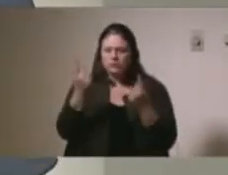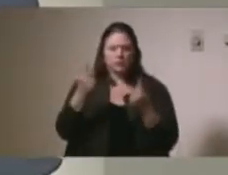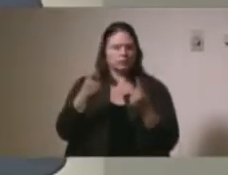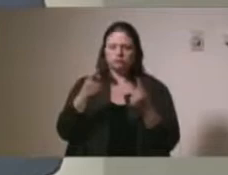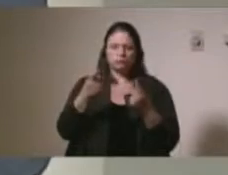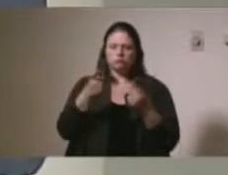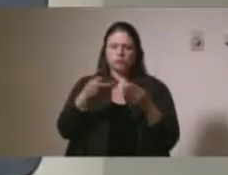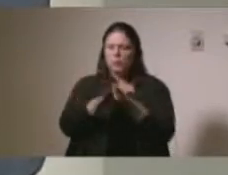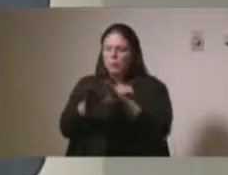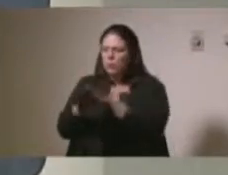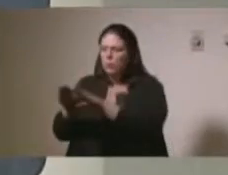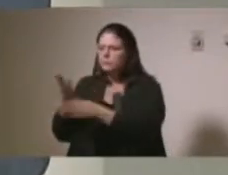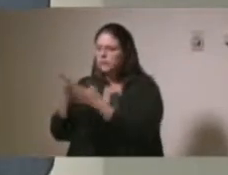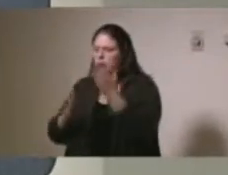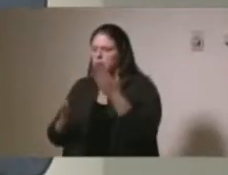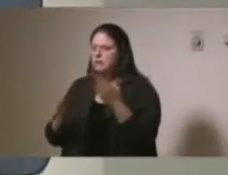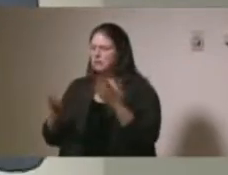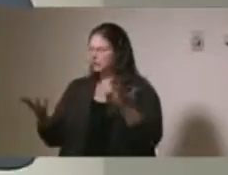every which way.